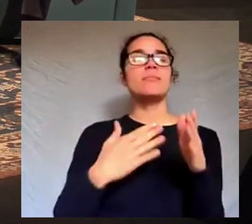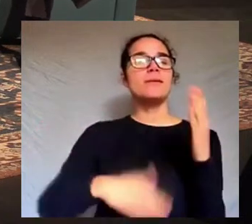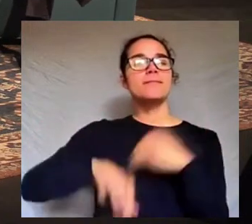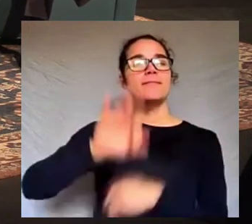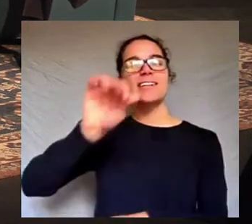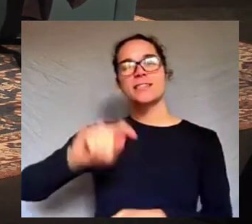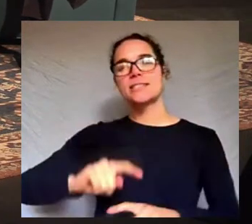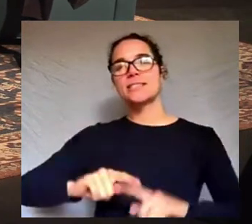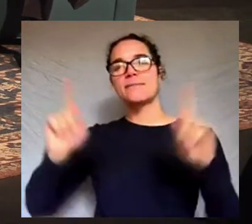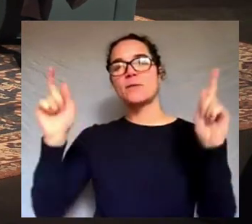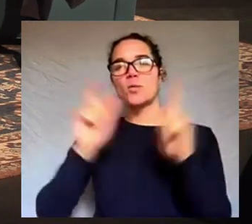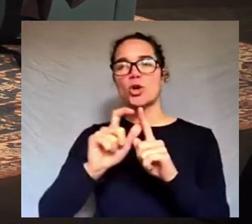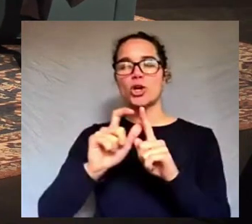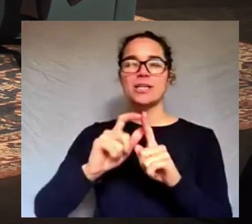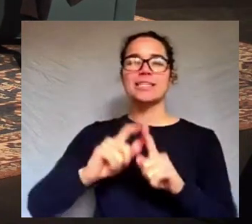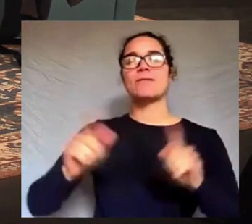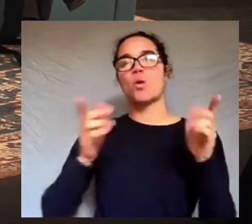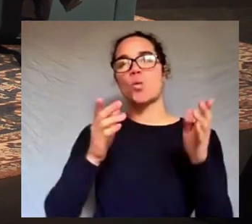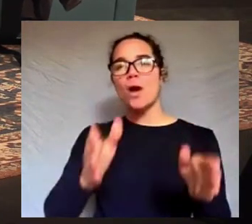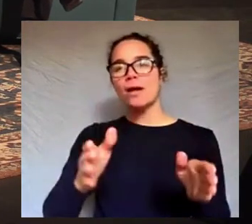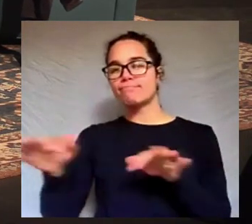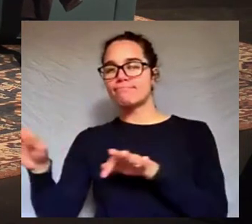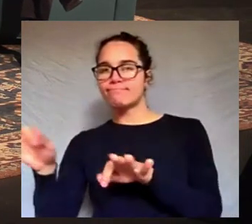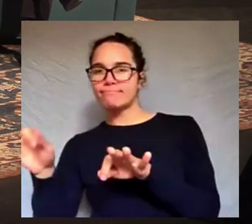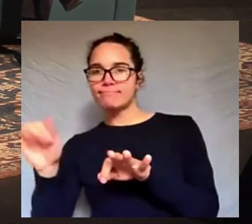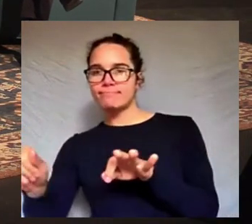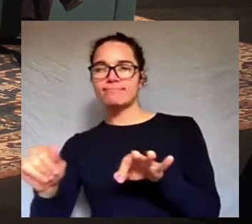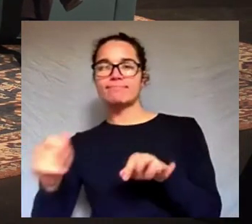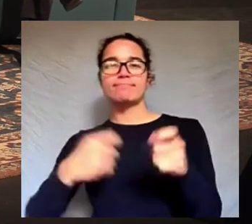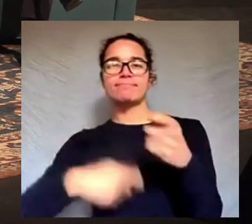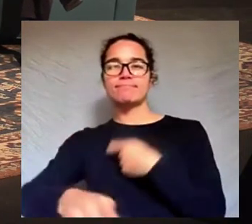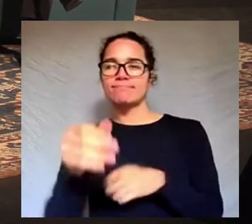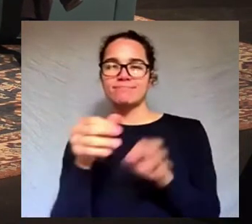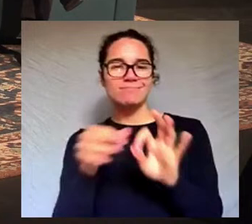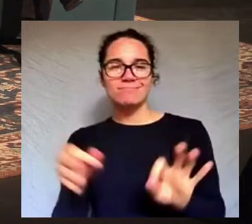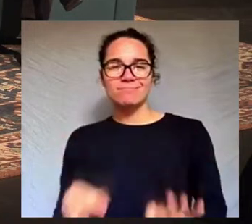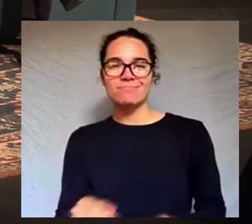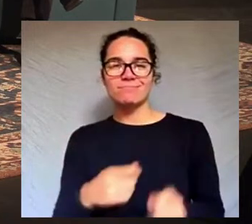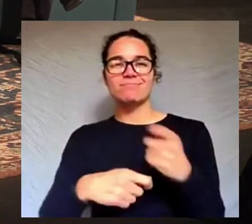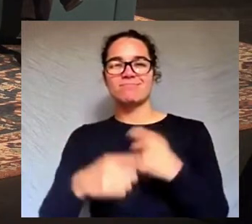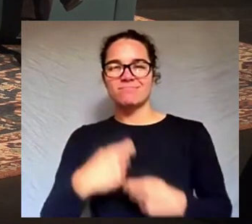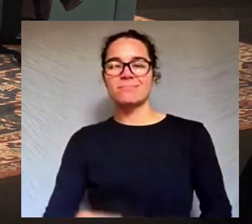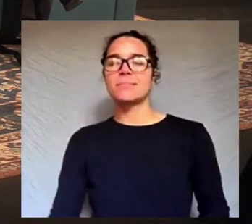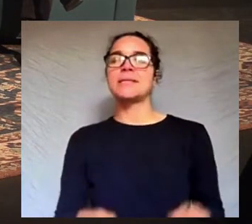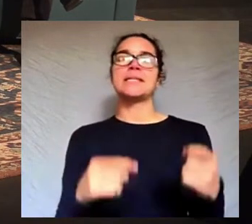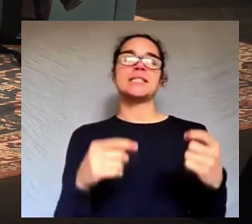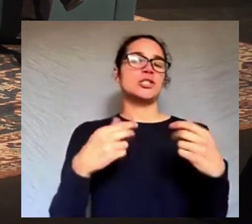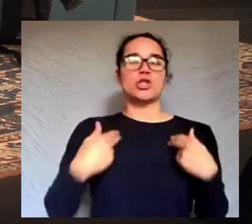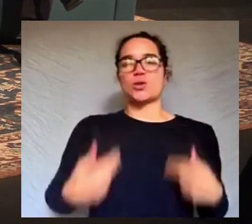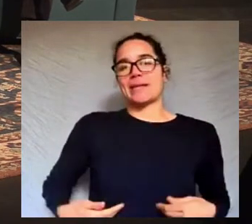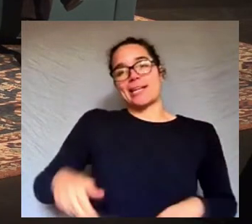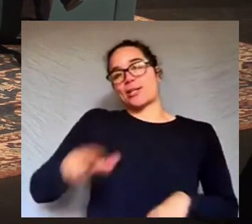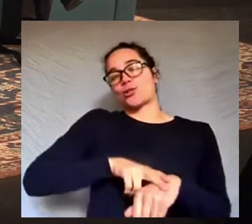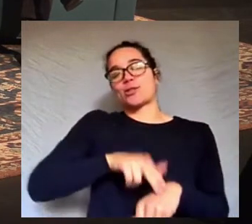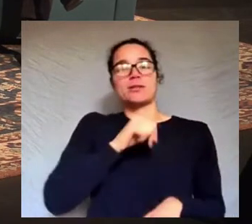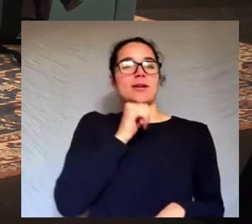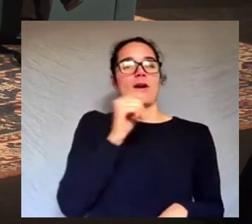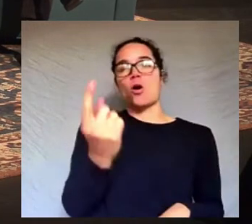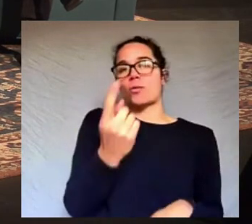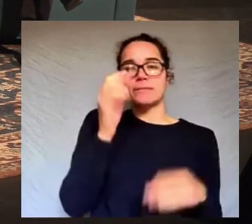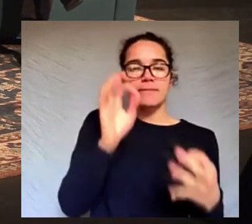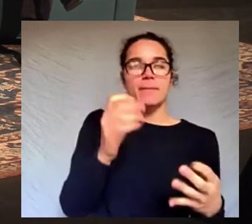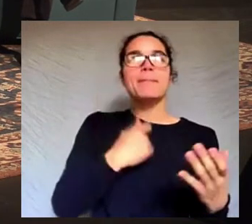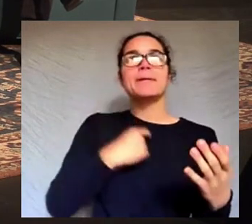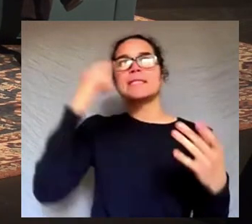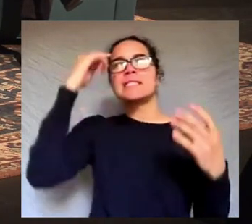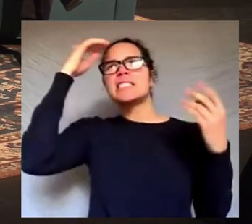happens because it's just human nature that you might not, you're stuck in your own head writing about